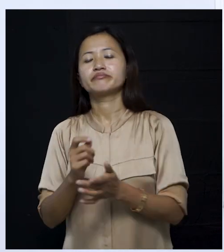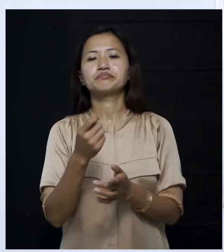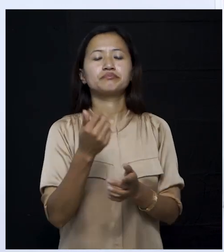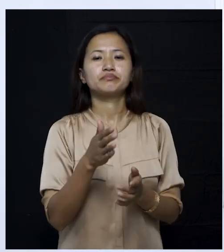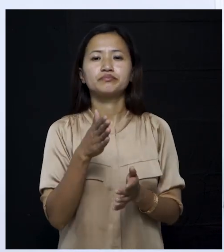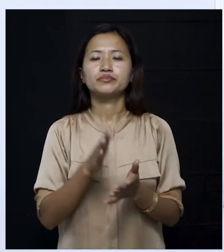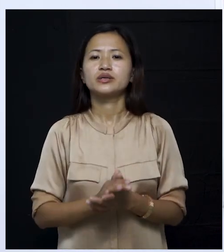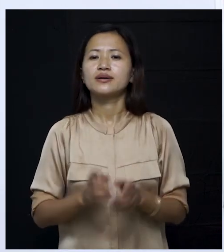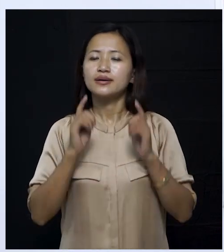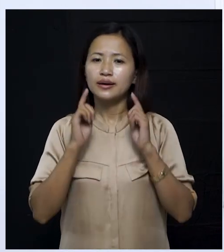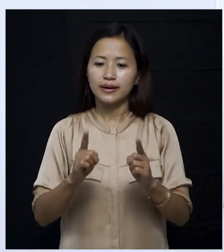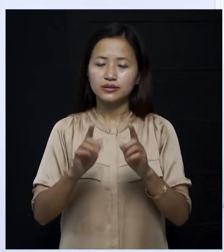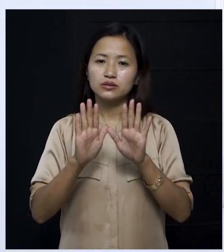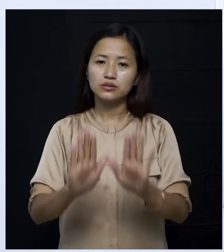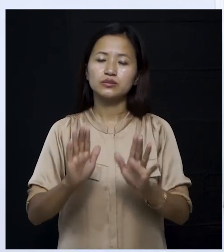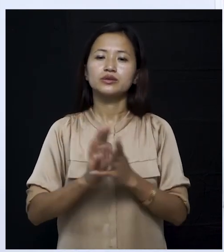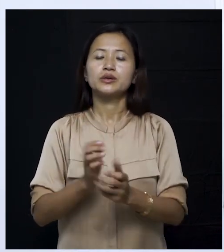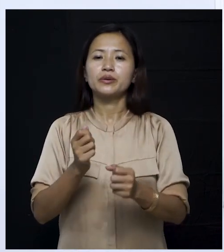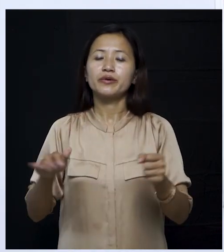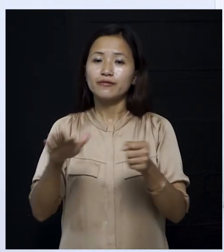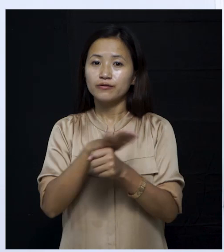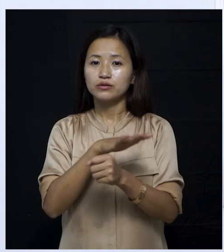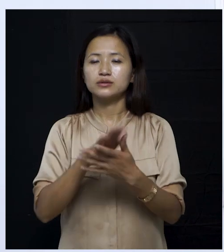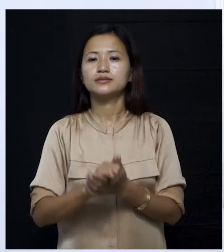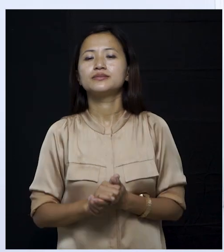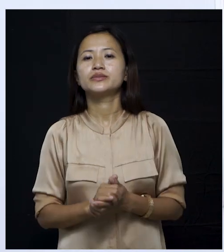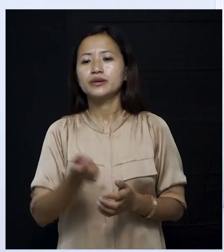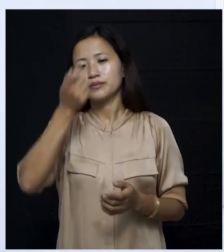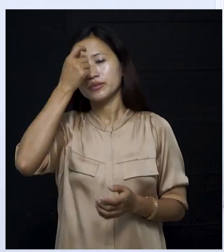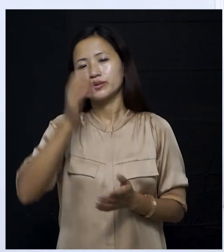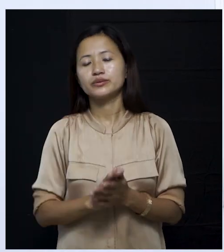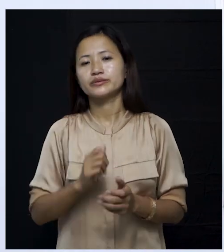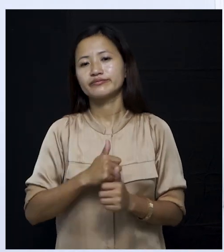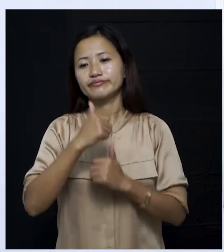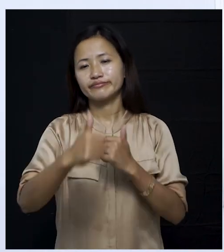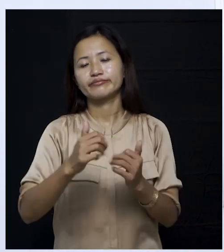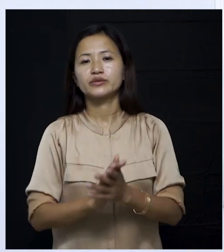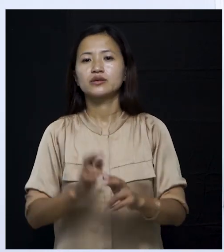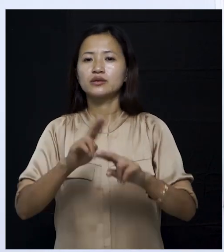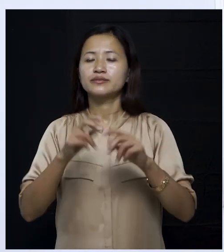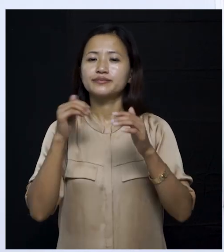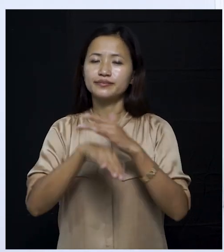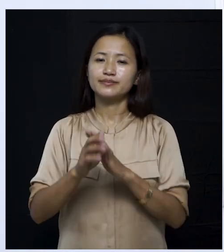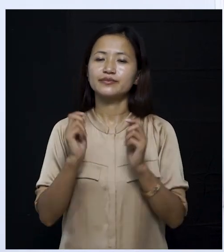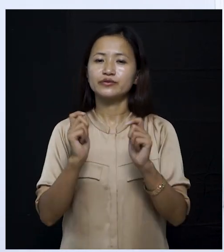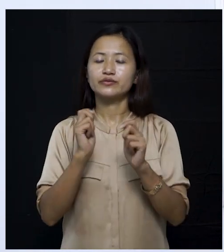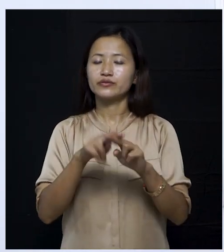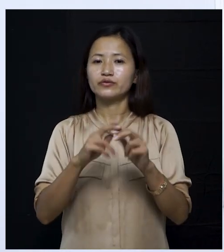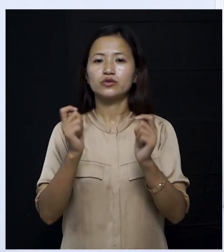to be full, and that is the problem. Okay, that is the problem or the disadvantage of informal